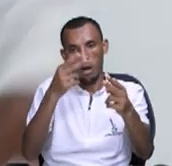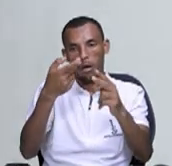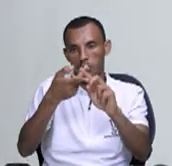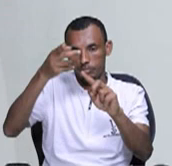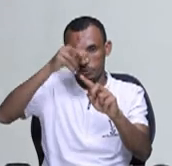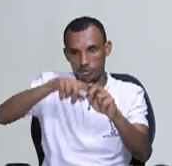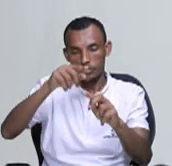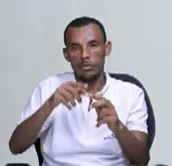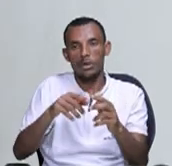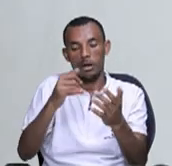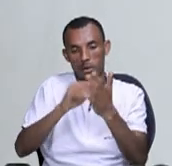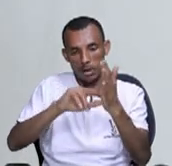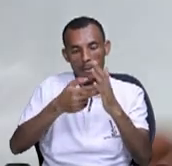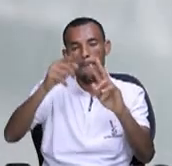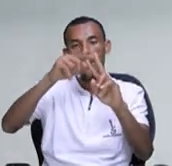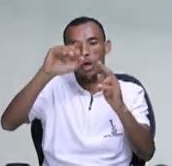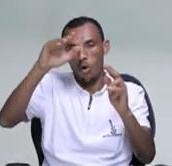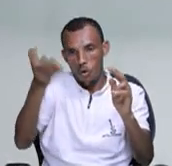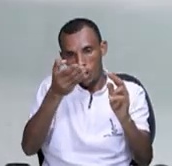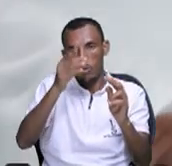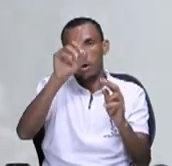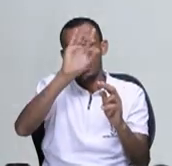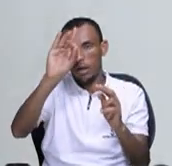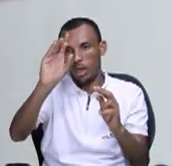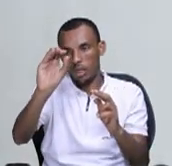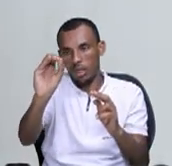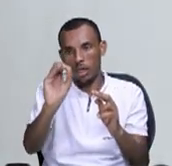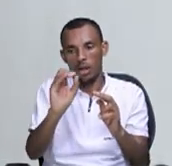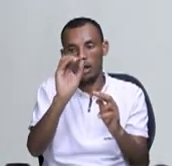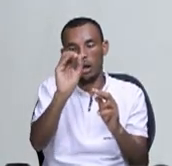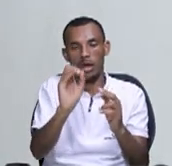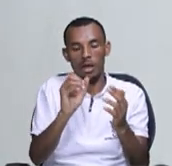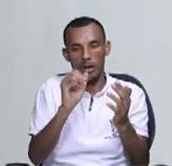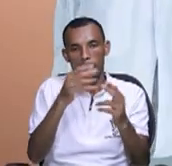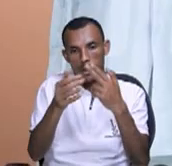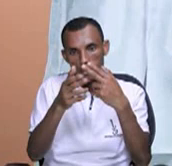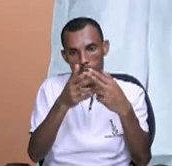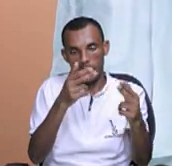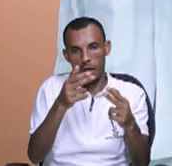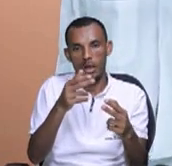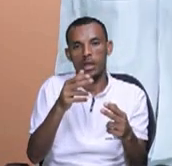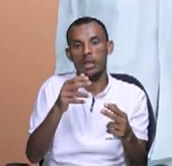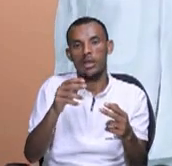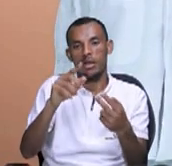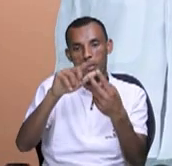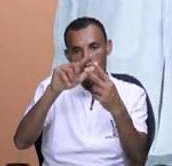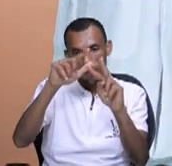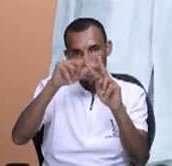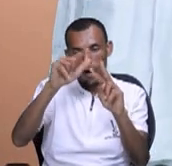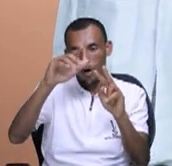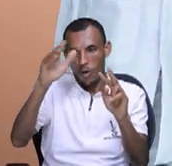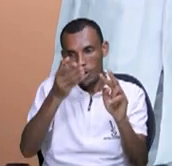means pi over 180 degree. Multiply the given degree measure by pi over 180 degree